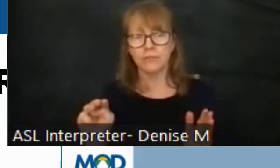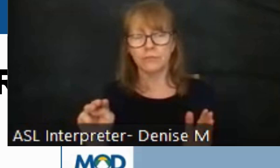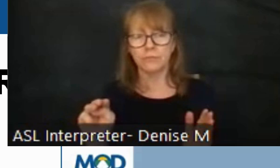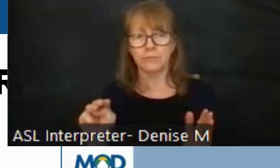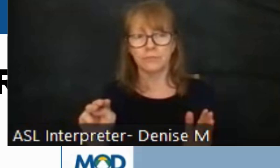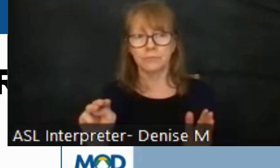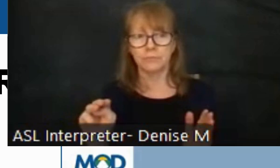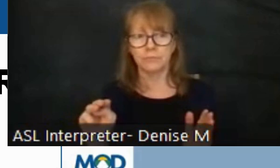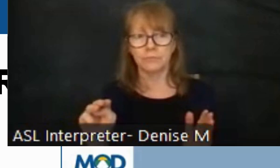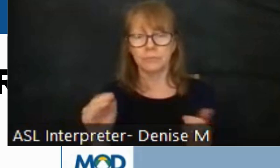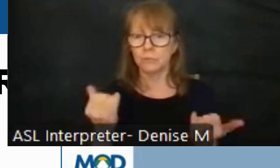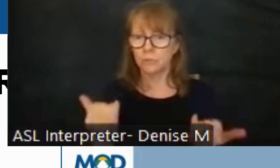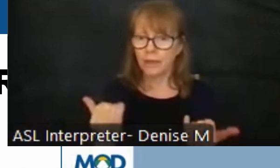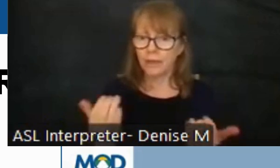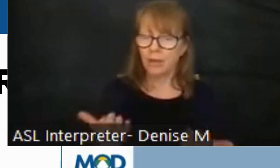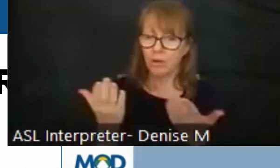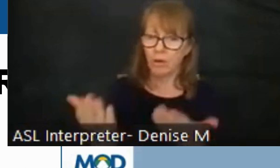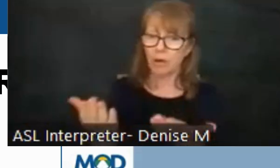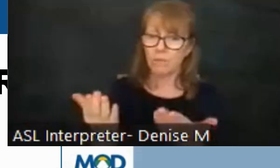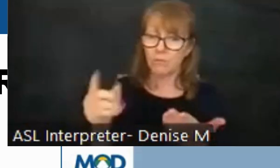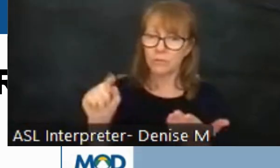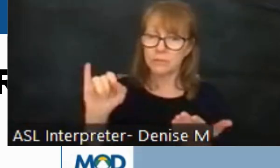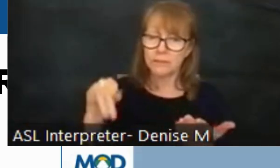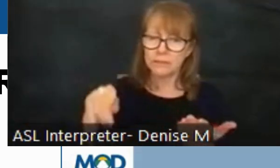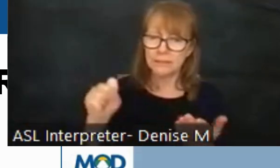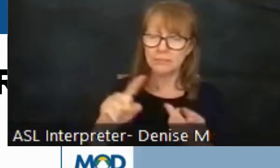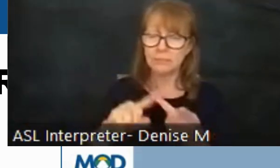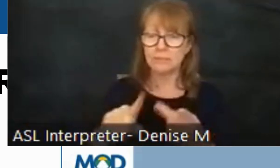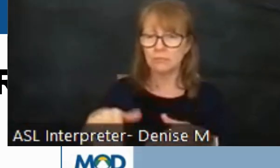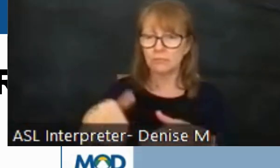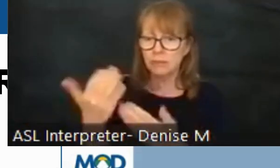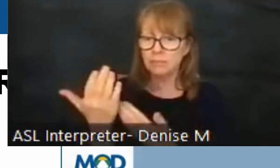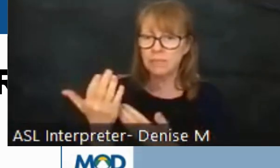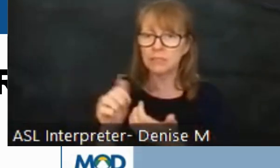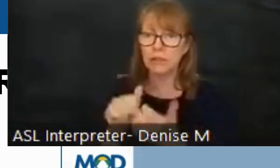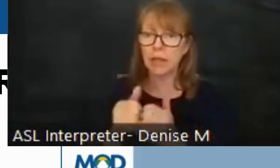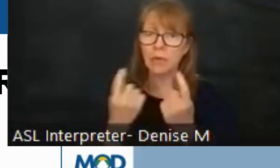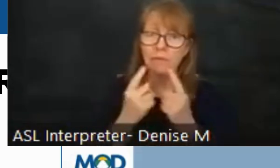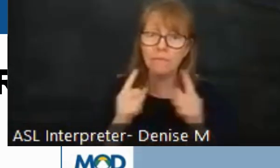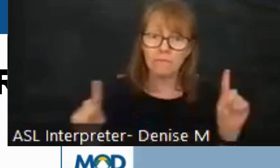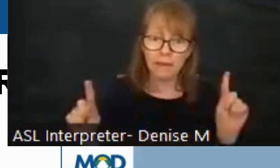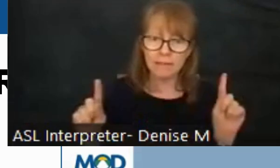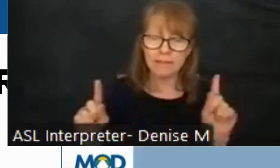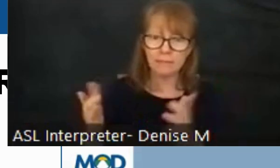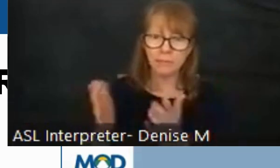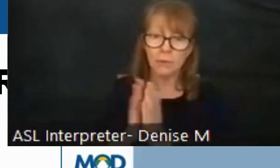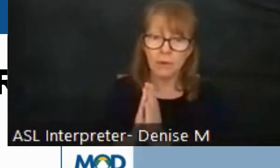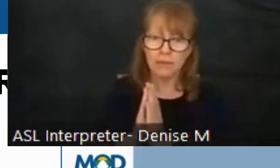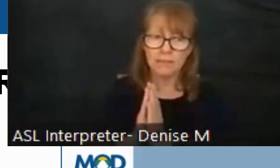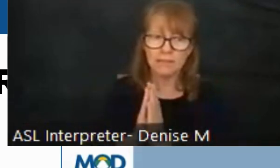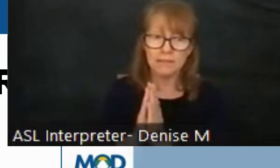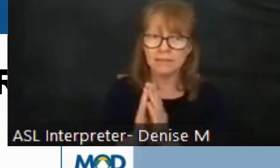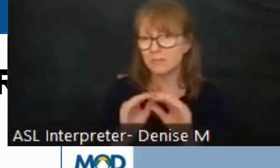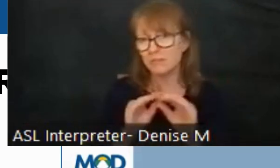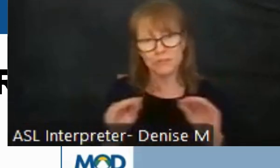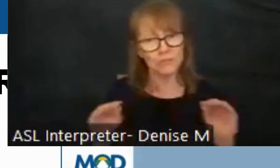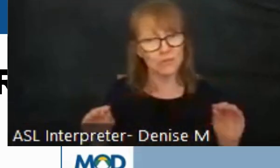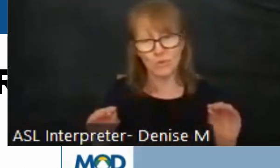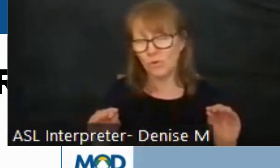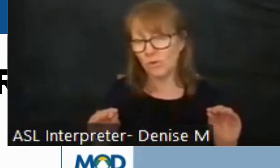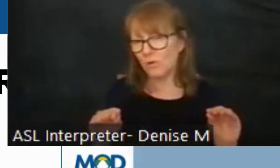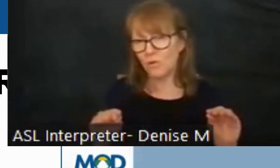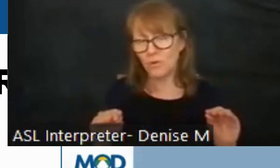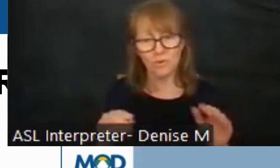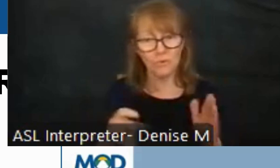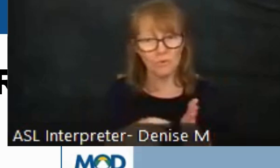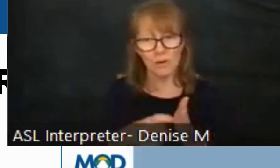we're offering some tips and recommendations for how to make an effective request, you should know that there isn't a requirement that these requests